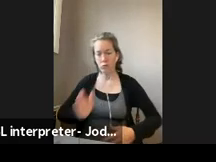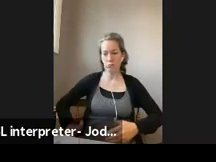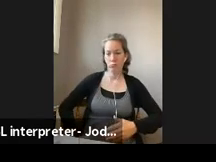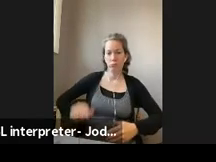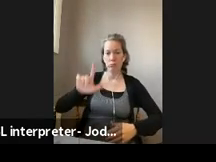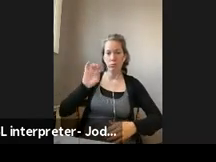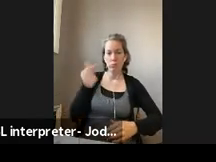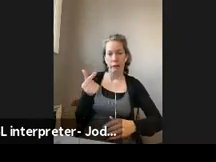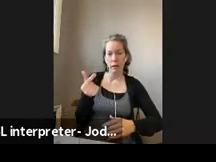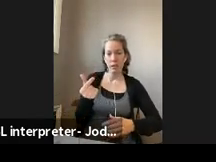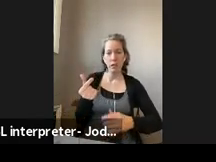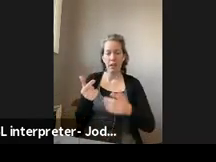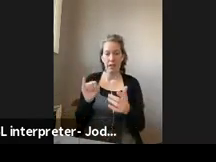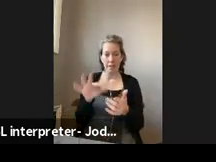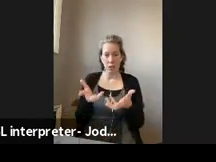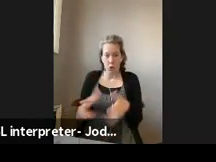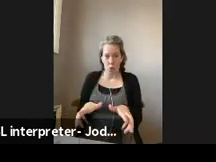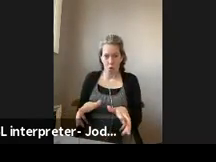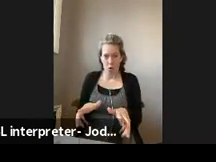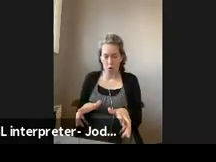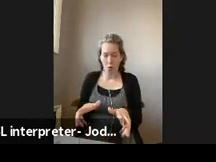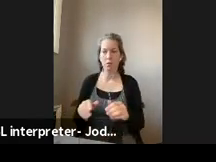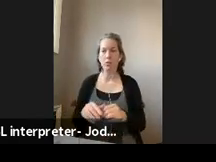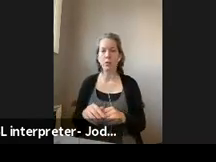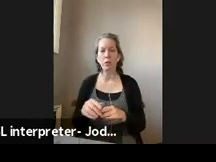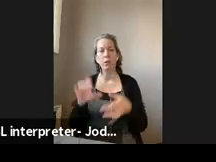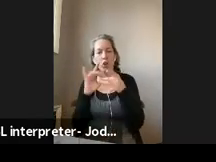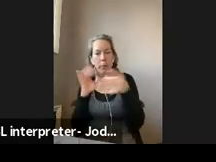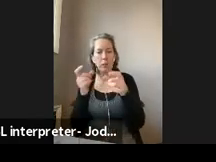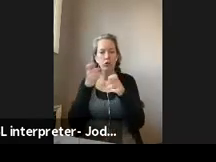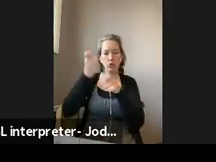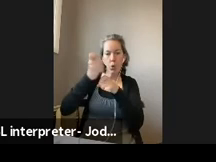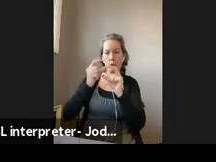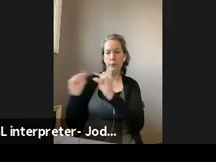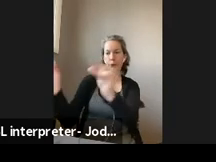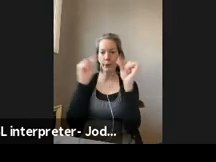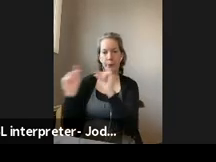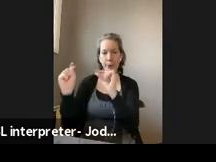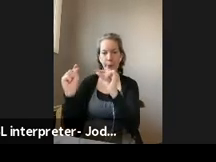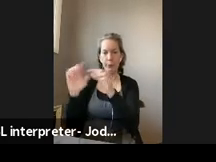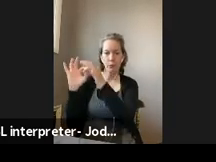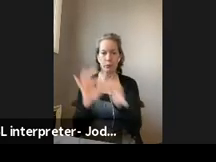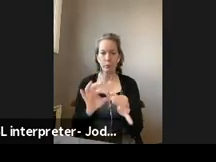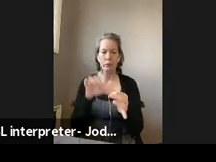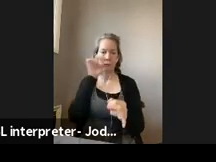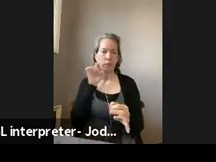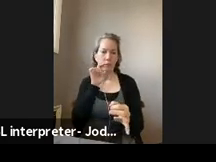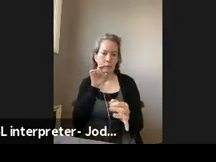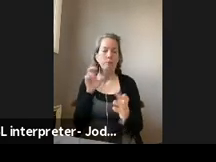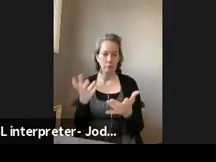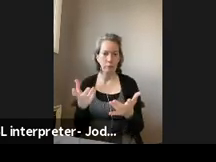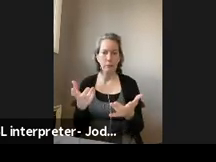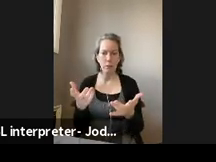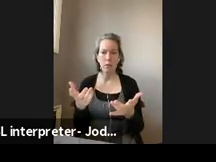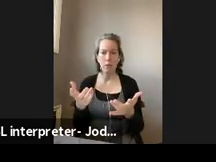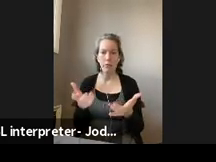Comments, jokes, and rumors of a sexualized nature. Requests for sexual favors,